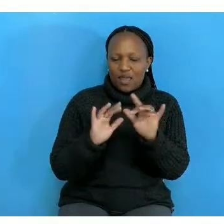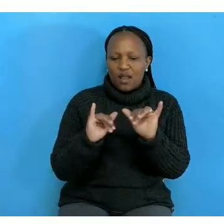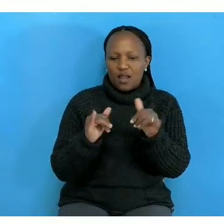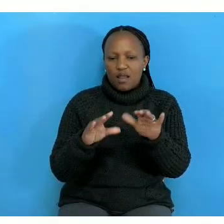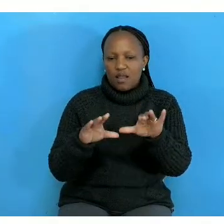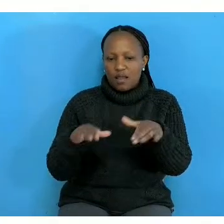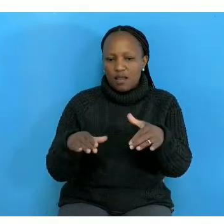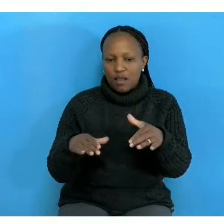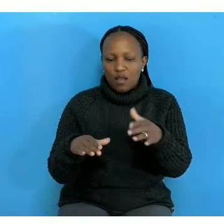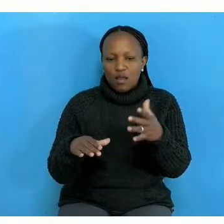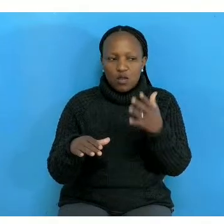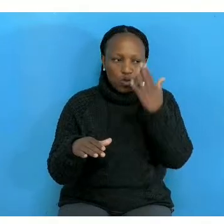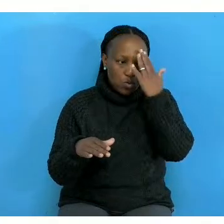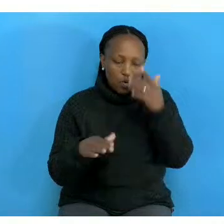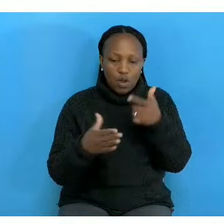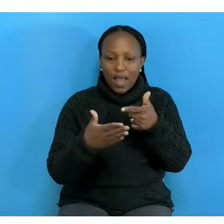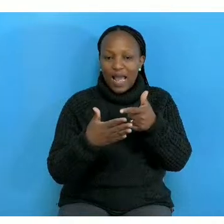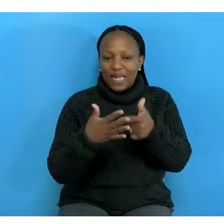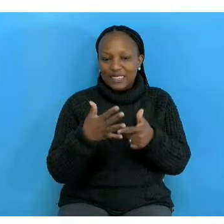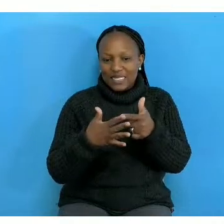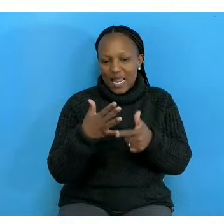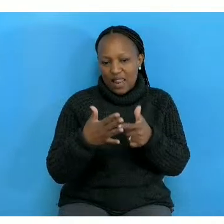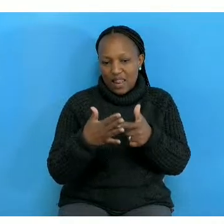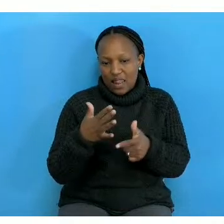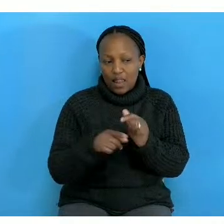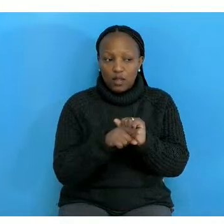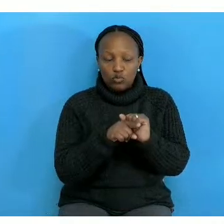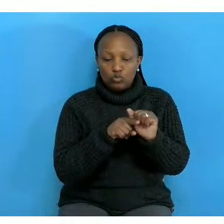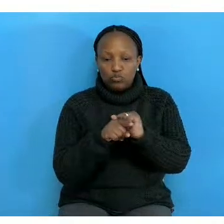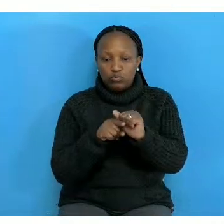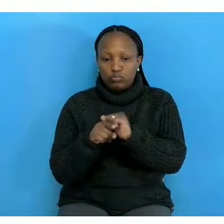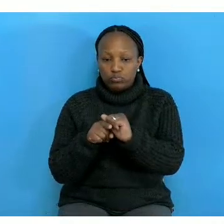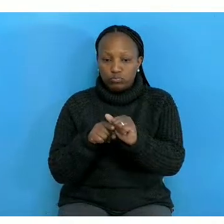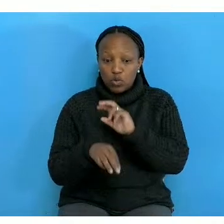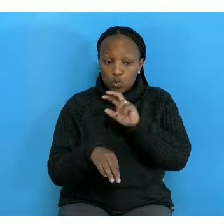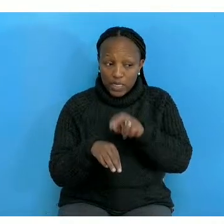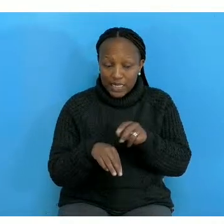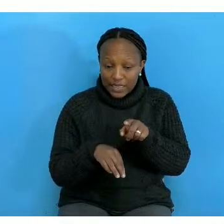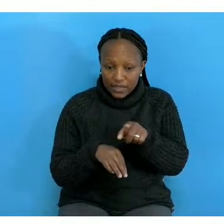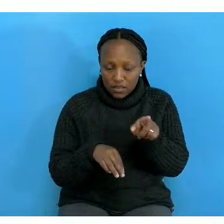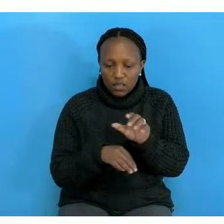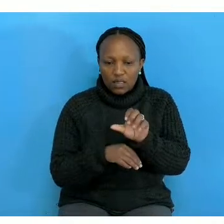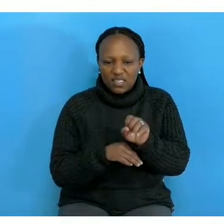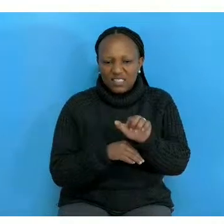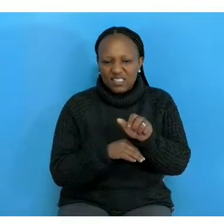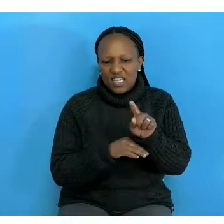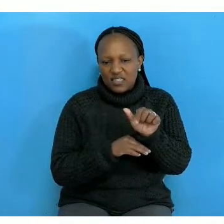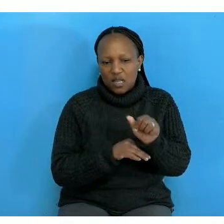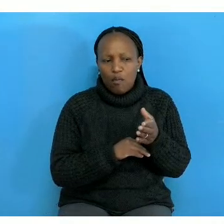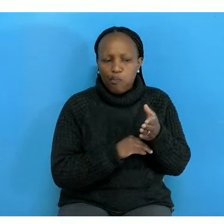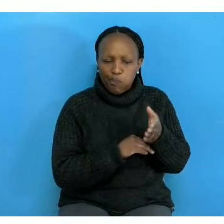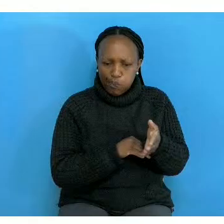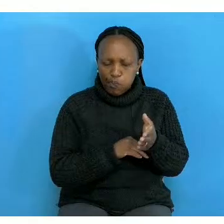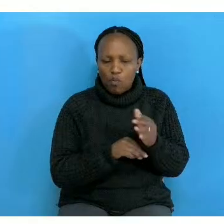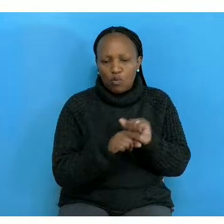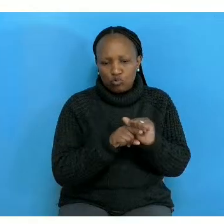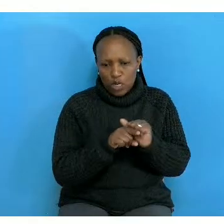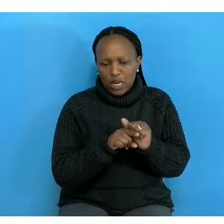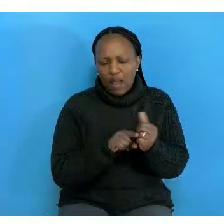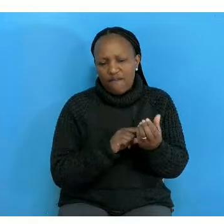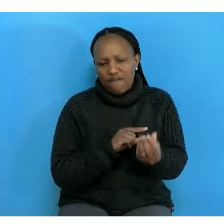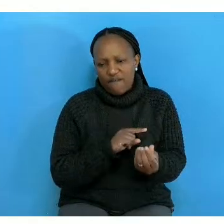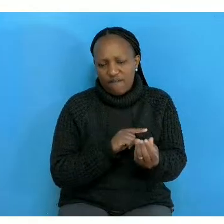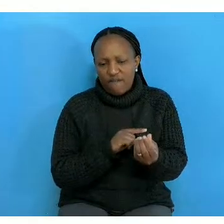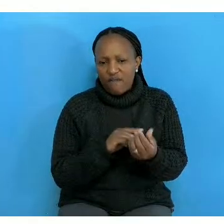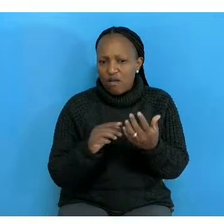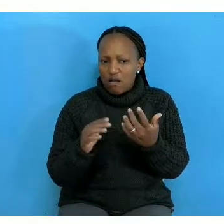need artisanal training, there are a lot of other SITA-funded programs that are solving that. But you come